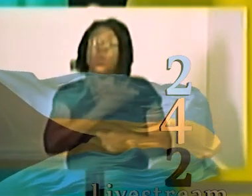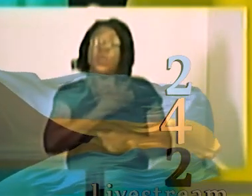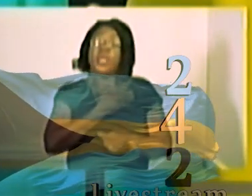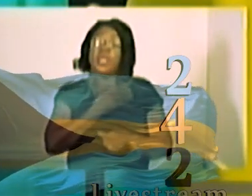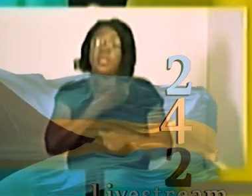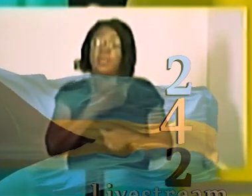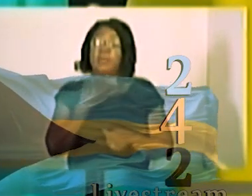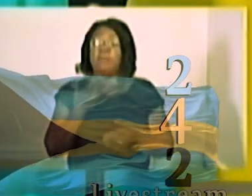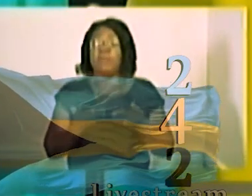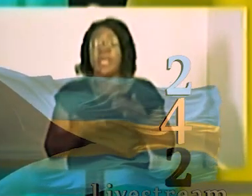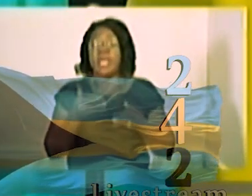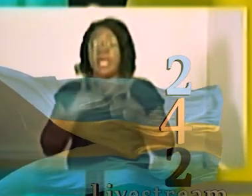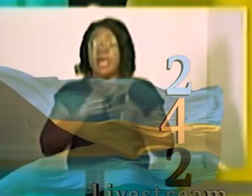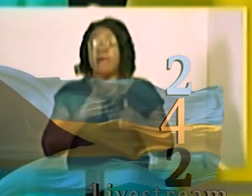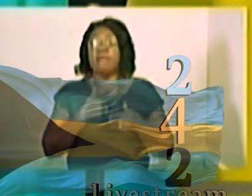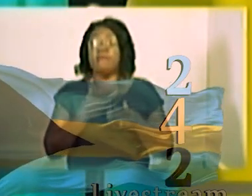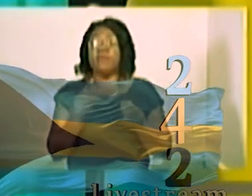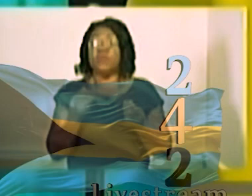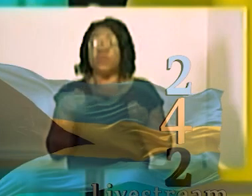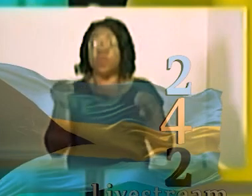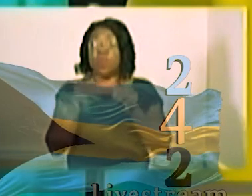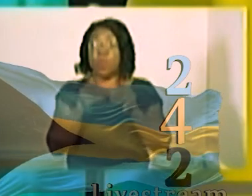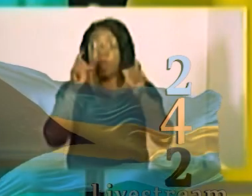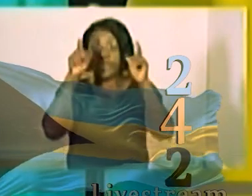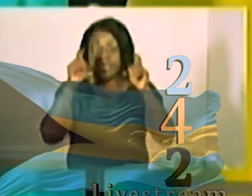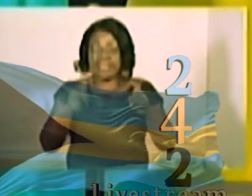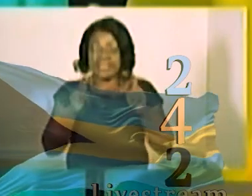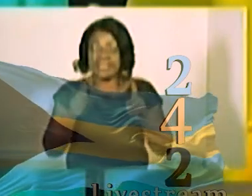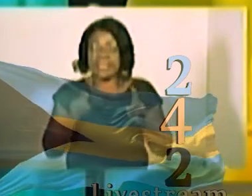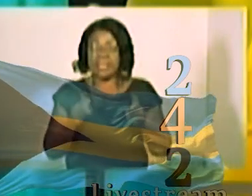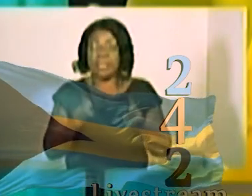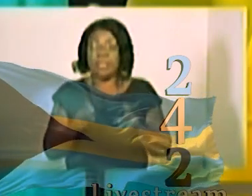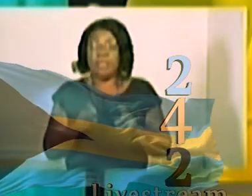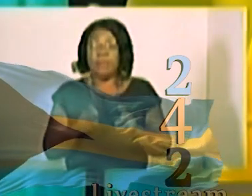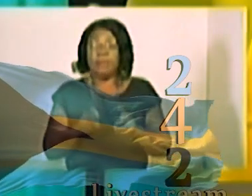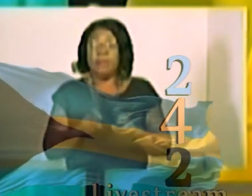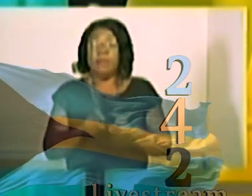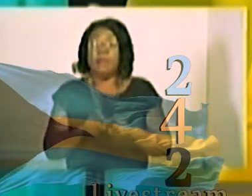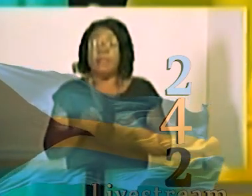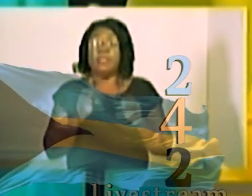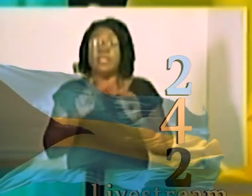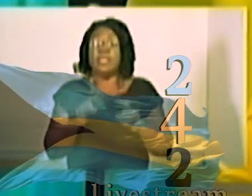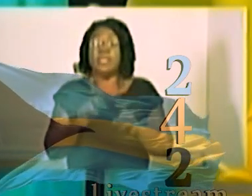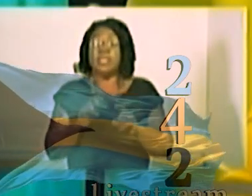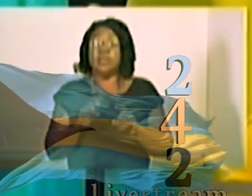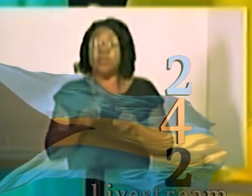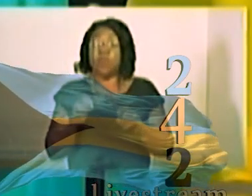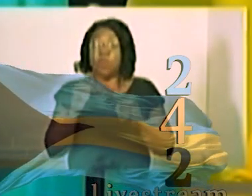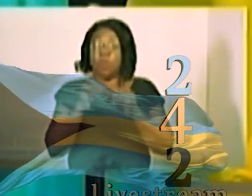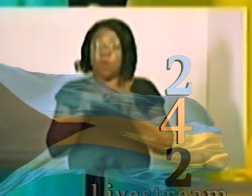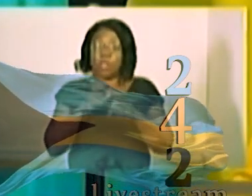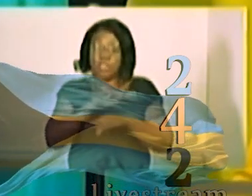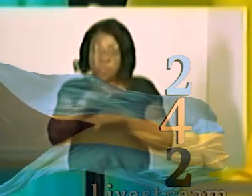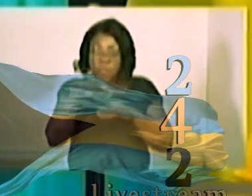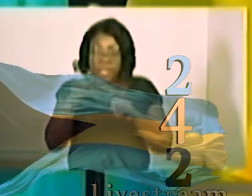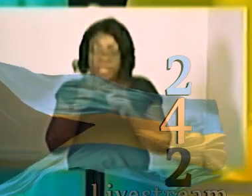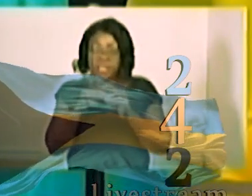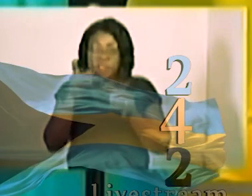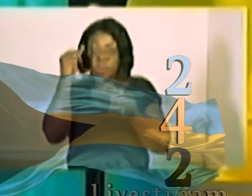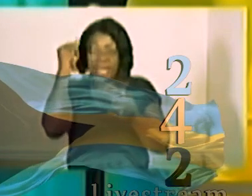be required and the need for increased capacity with surveillance to